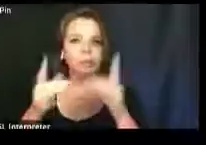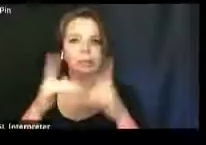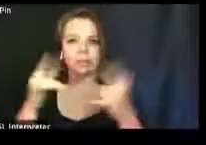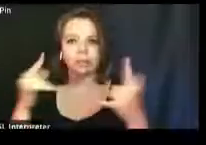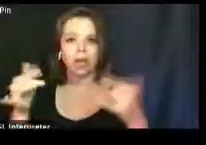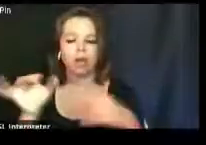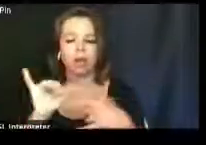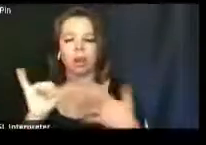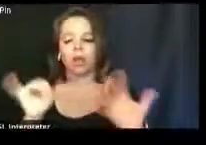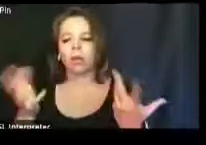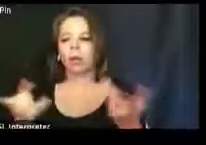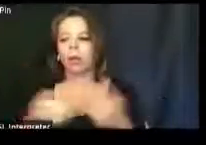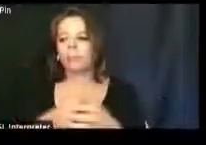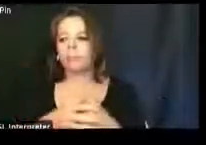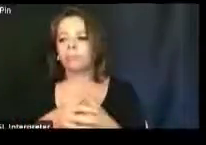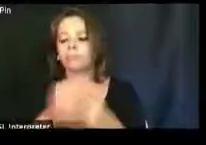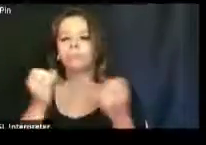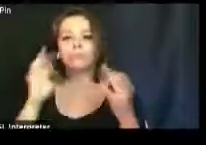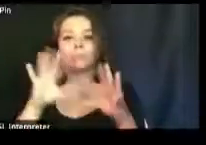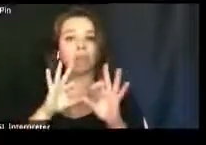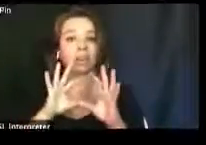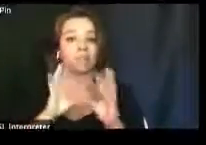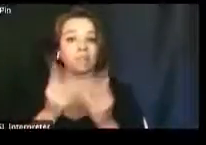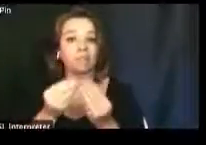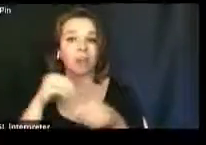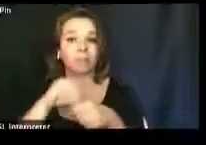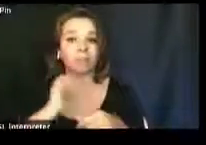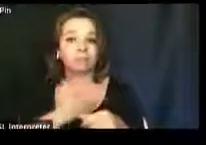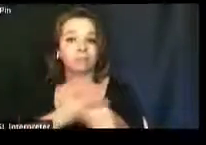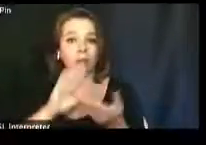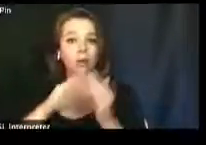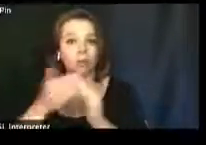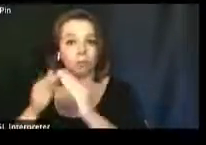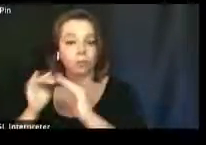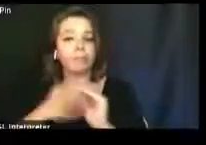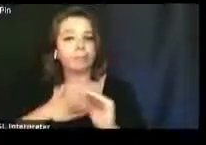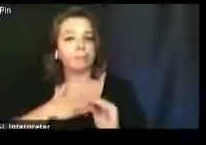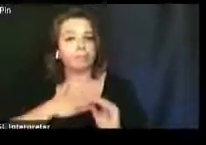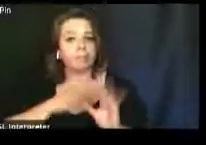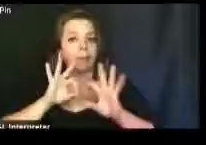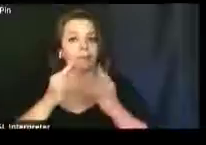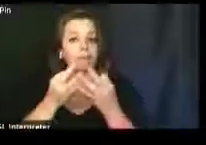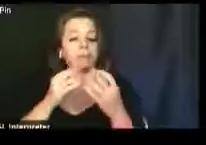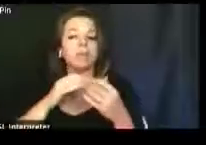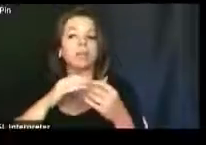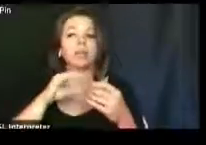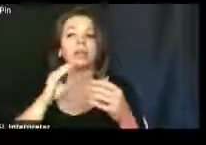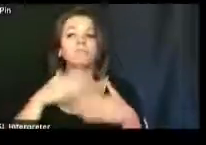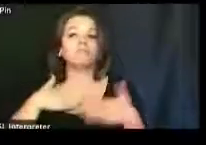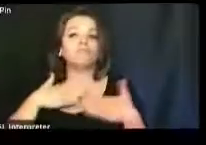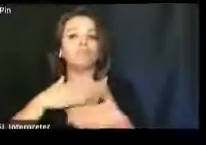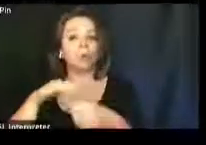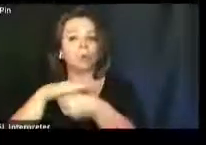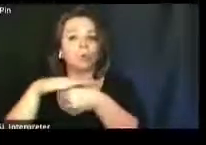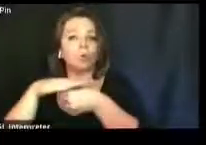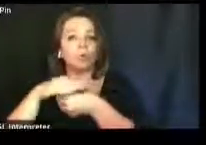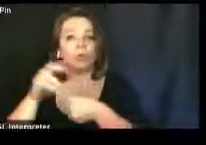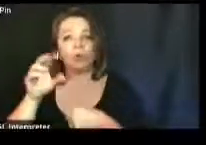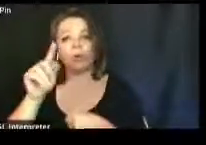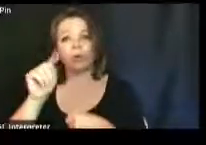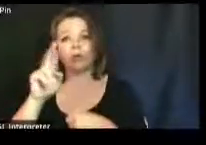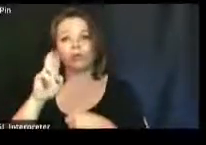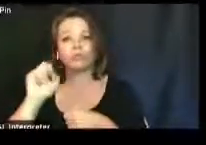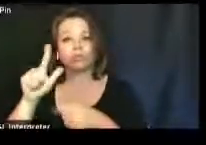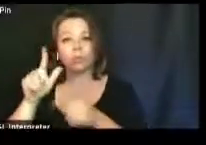Like many families in our community, my family enjoys our local trails. I'm an avid trail runner.